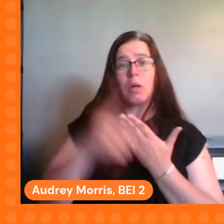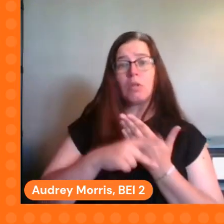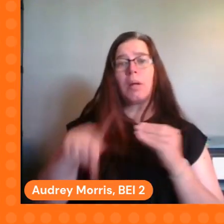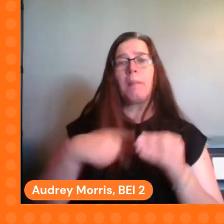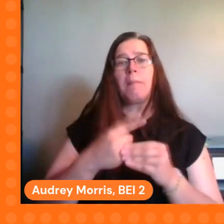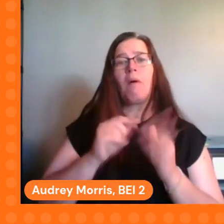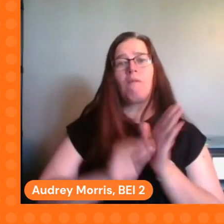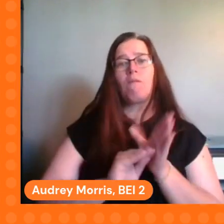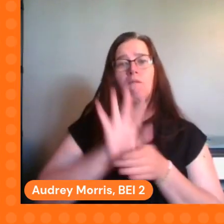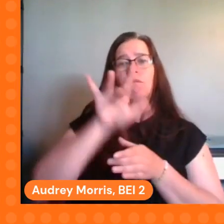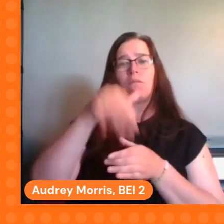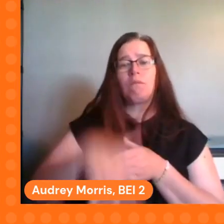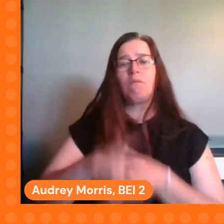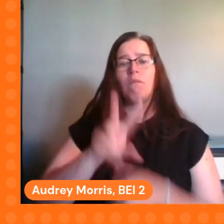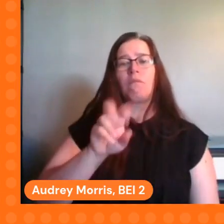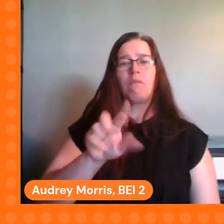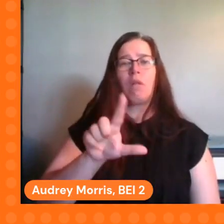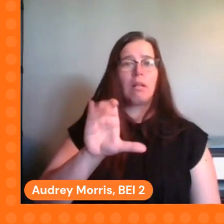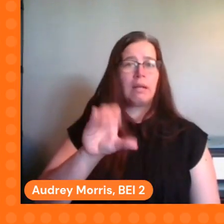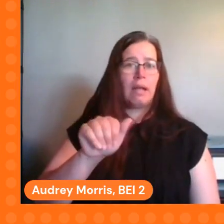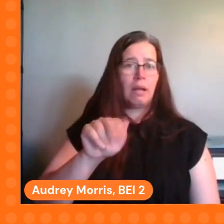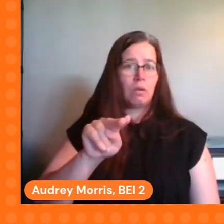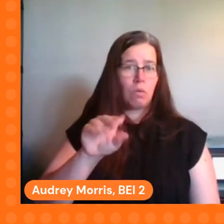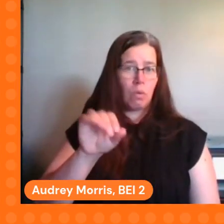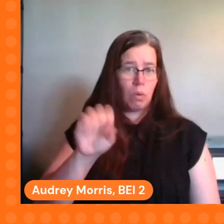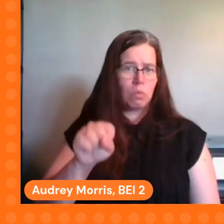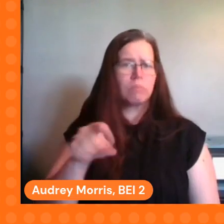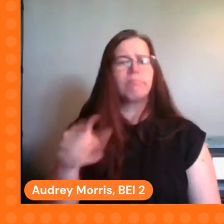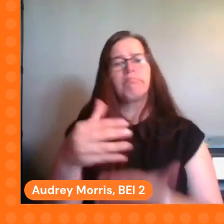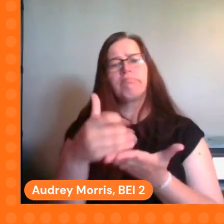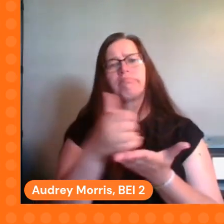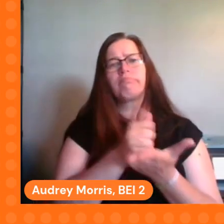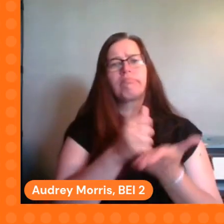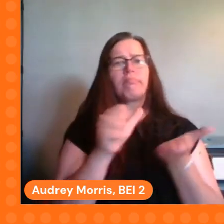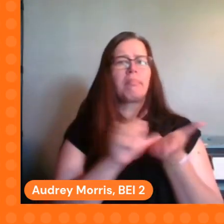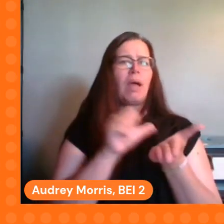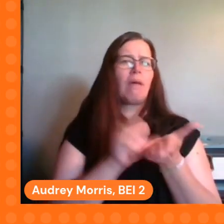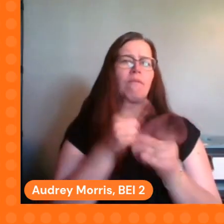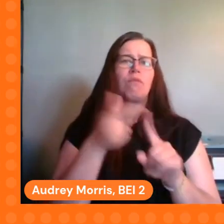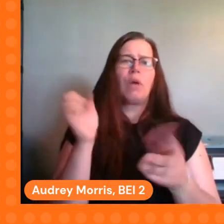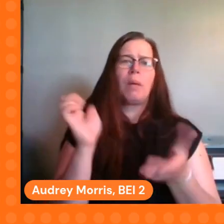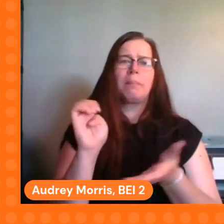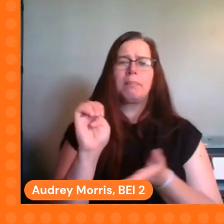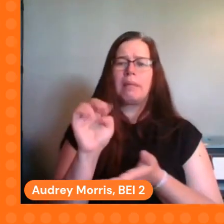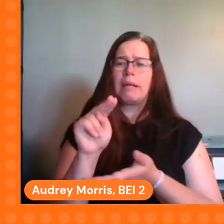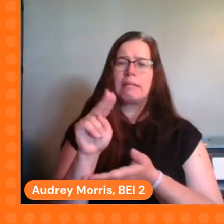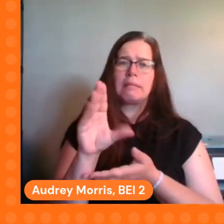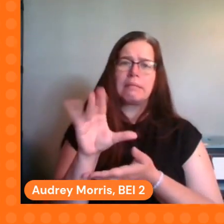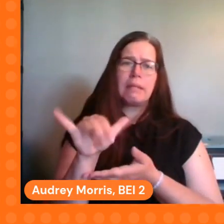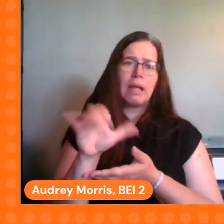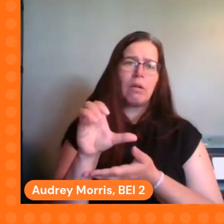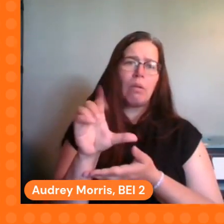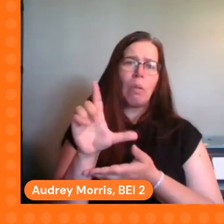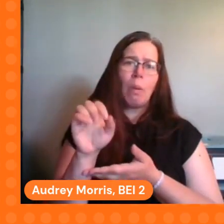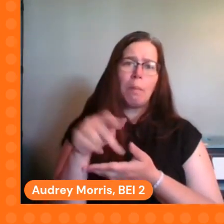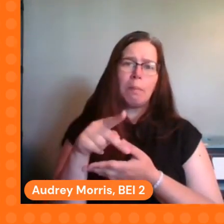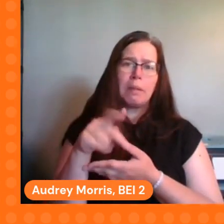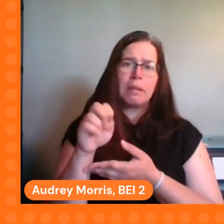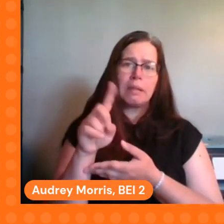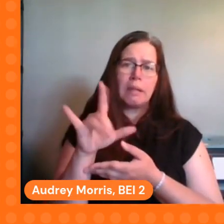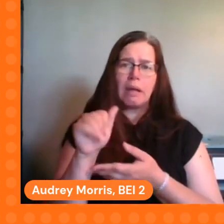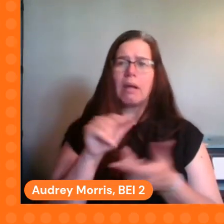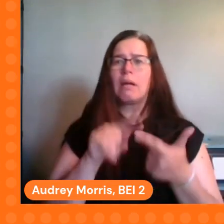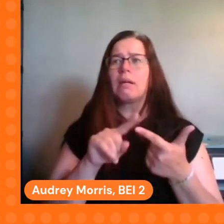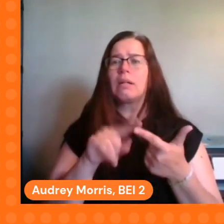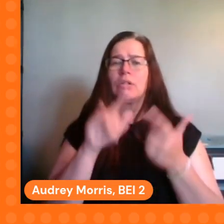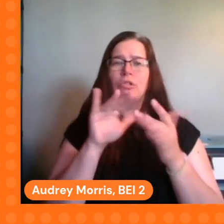they collected some documents about volcanoes, and they're just pages from encyclopedias, from child-friendly science websites. You can